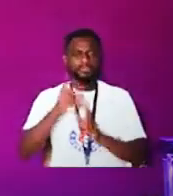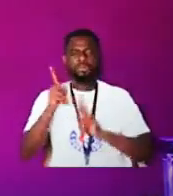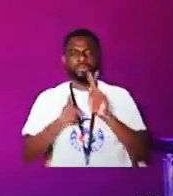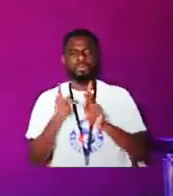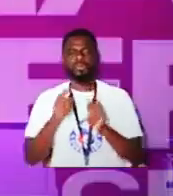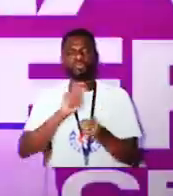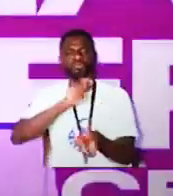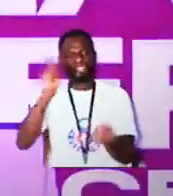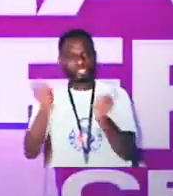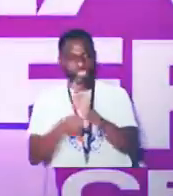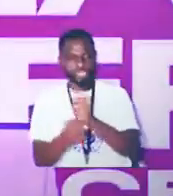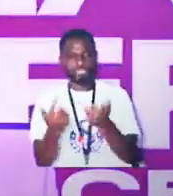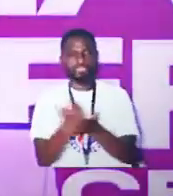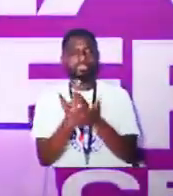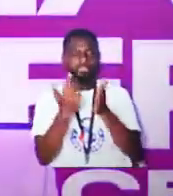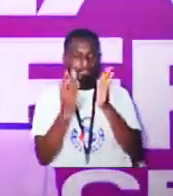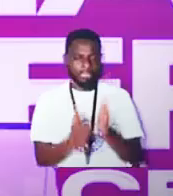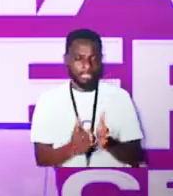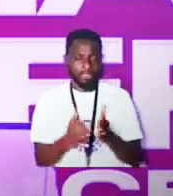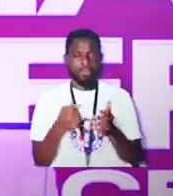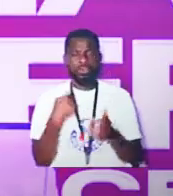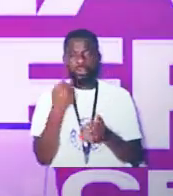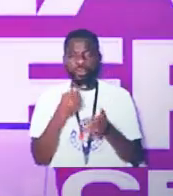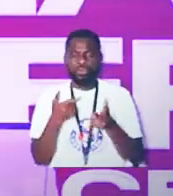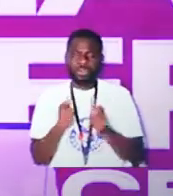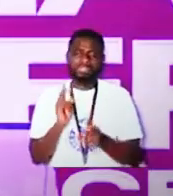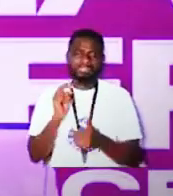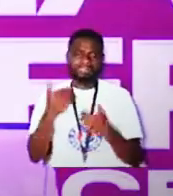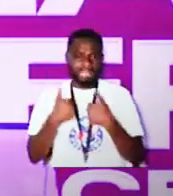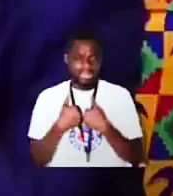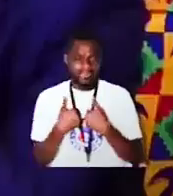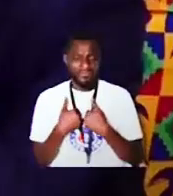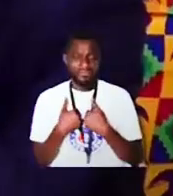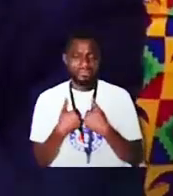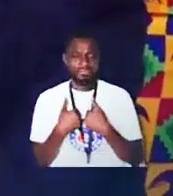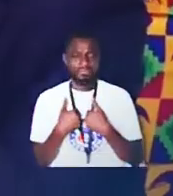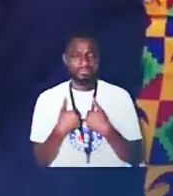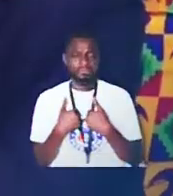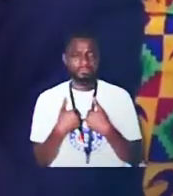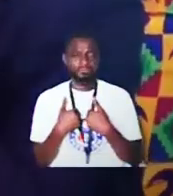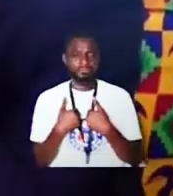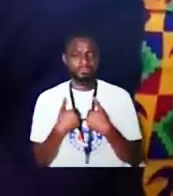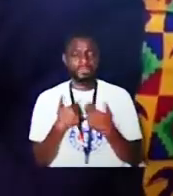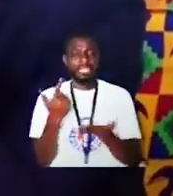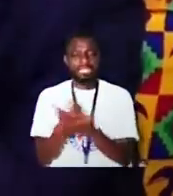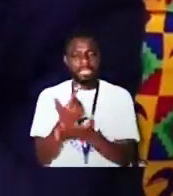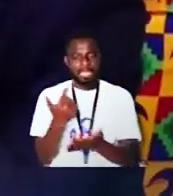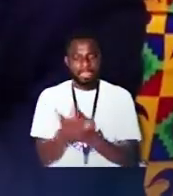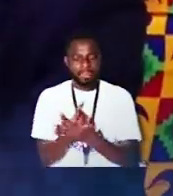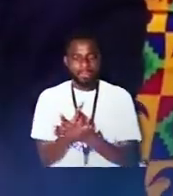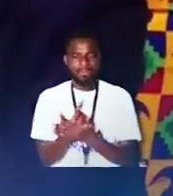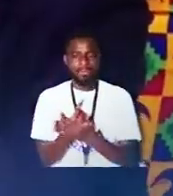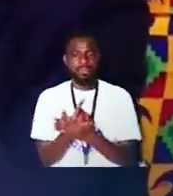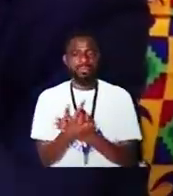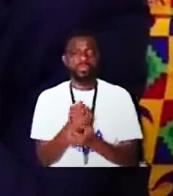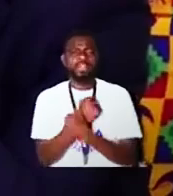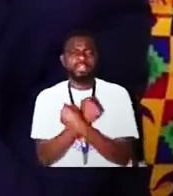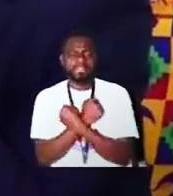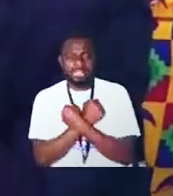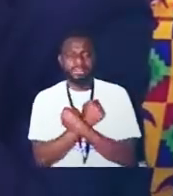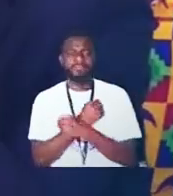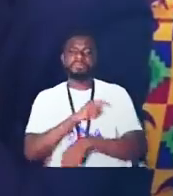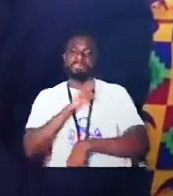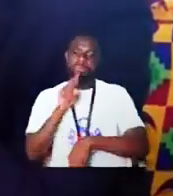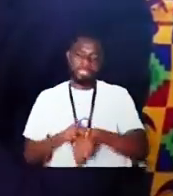the Ghanaian, who will let us have a Ghanaian who will be more patriotic